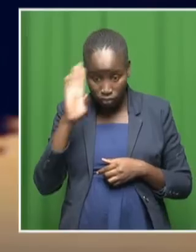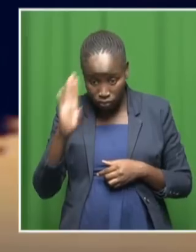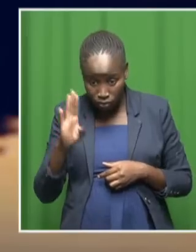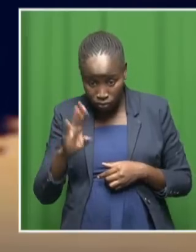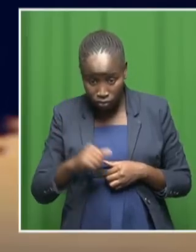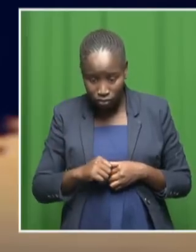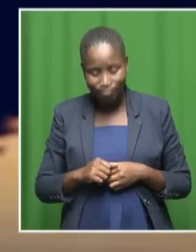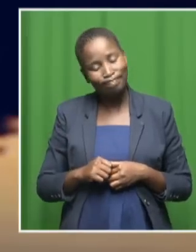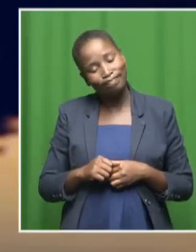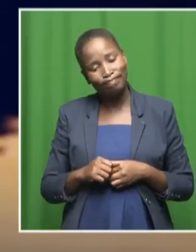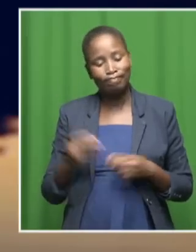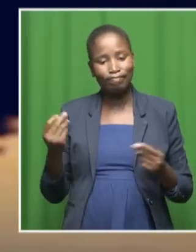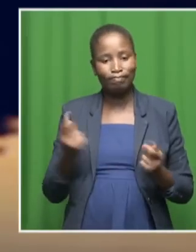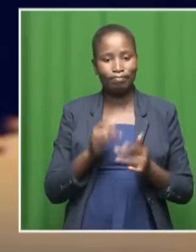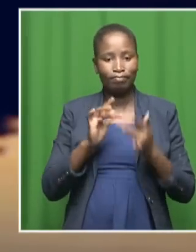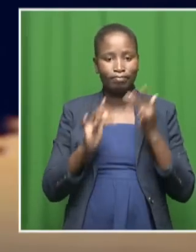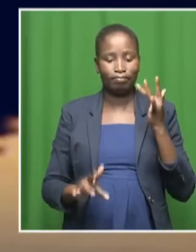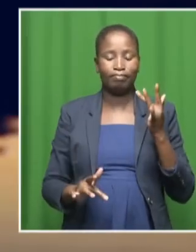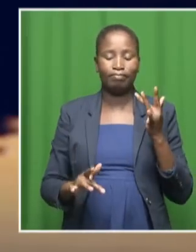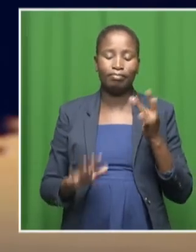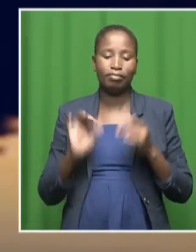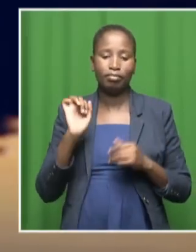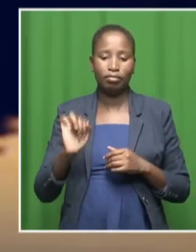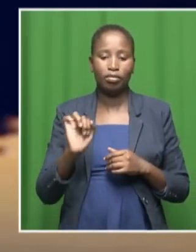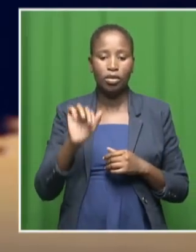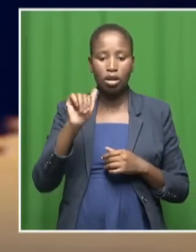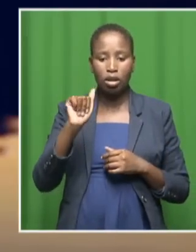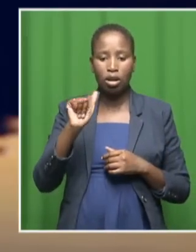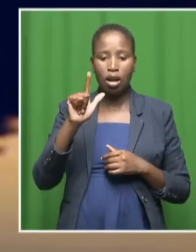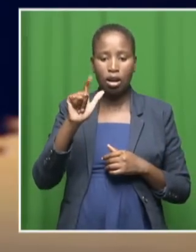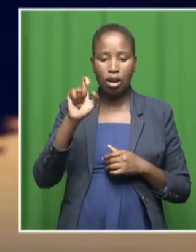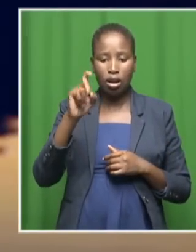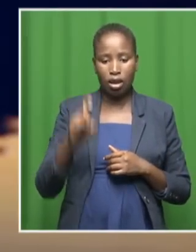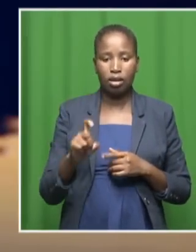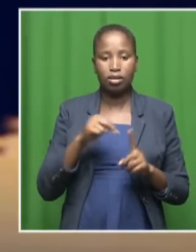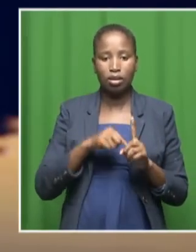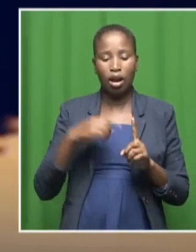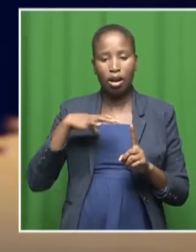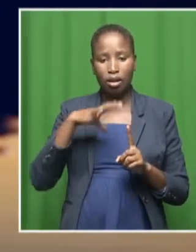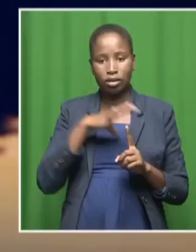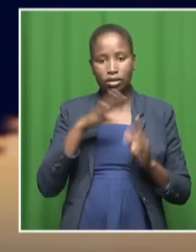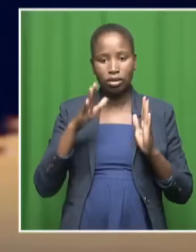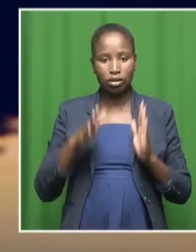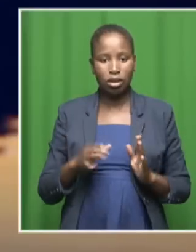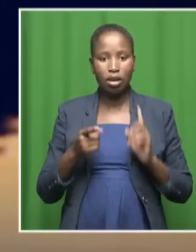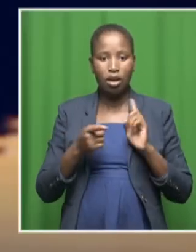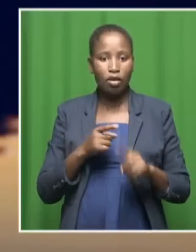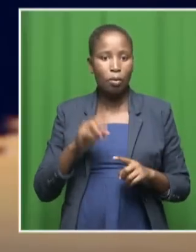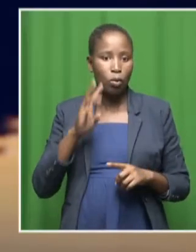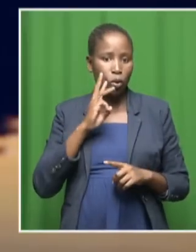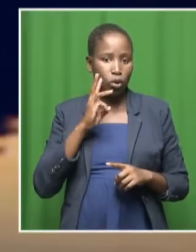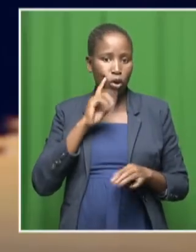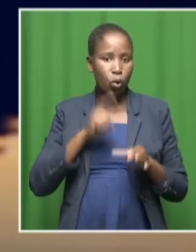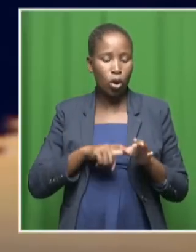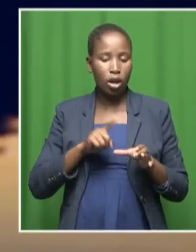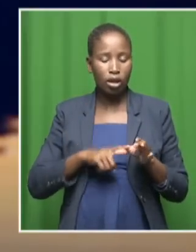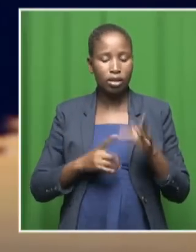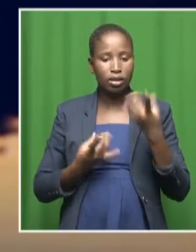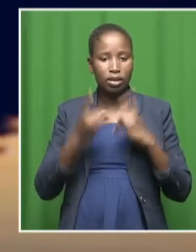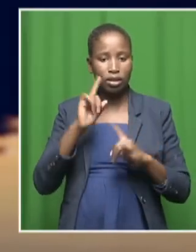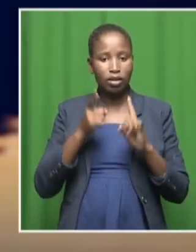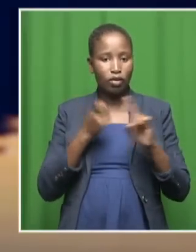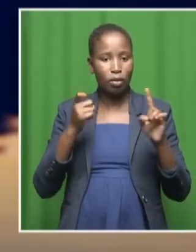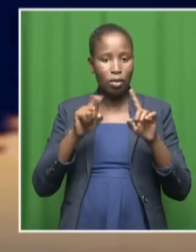All right, we seem to have lost Alex there. That's Councillor Alex Lansdowne, the chair of the Mayoral Advisory Committee on Water Quality, the City of Cape